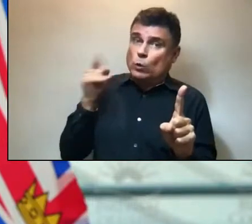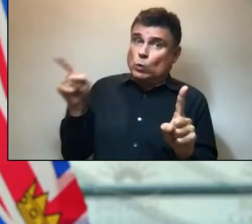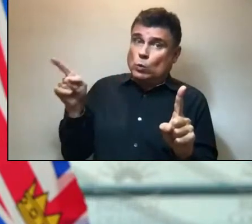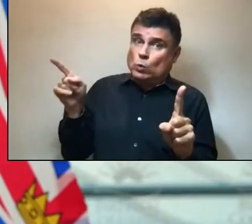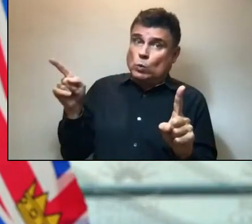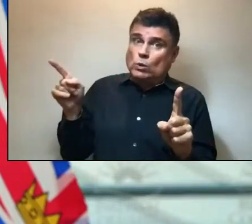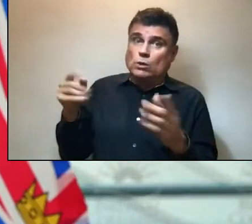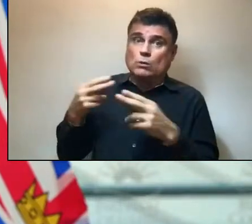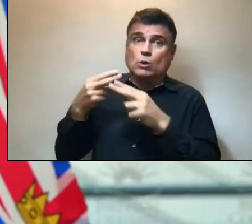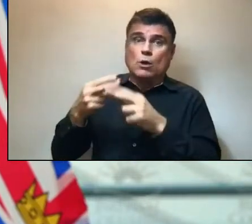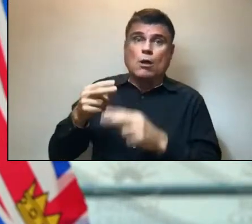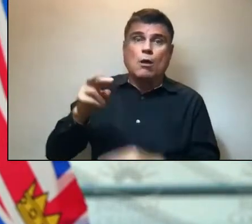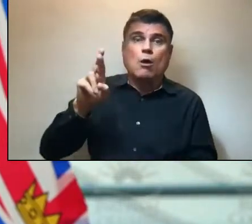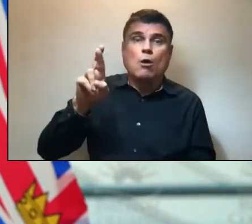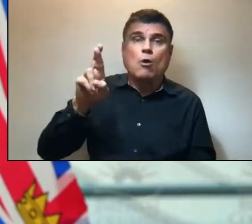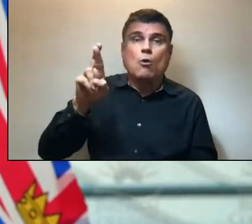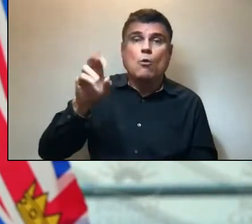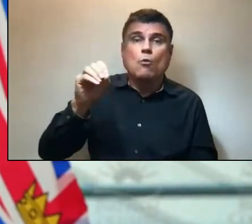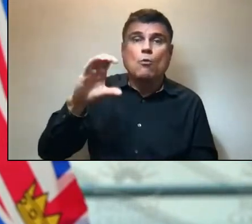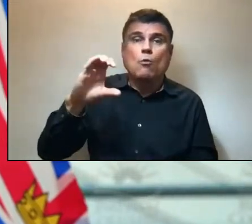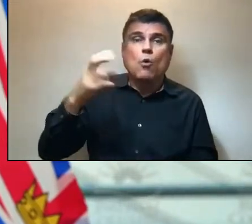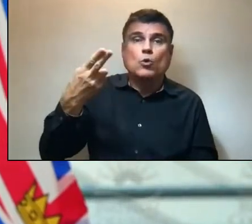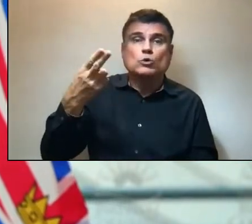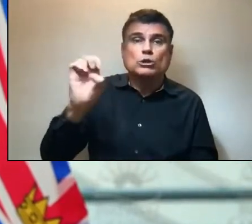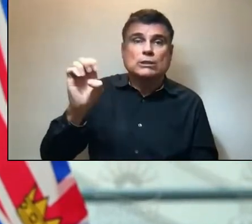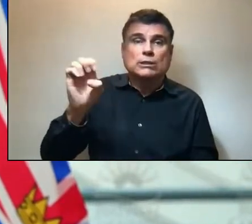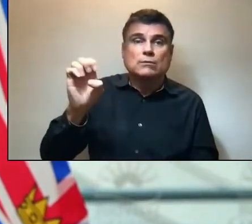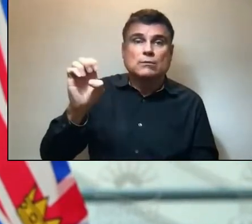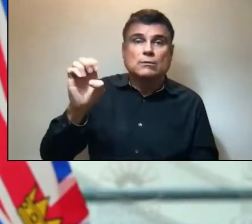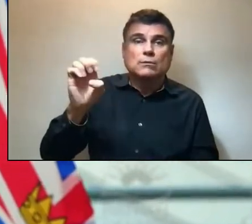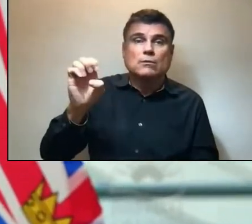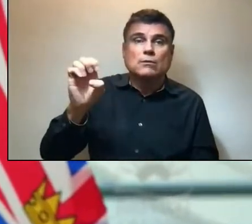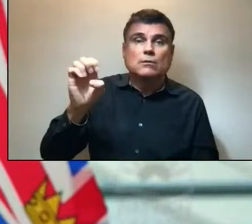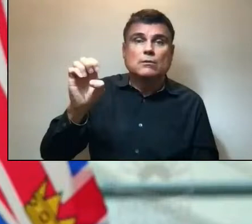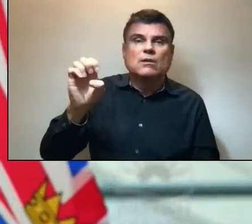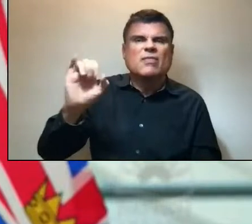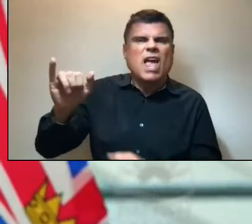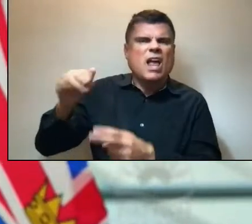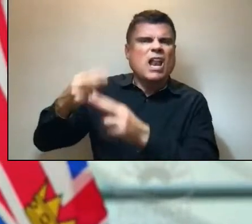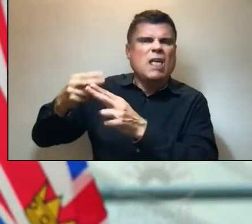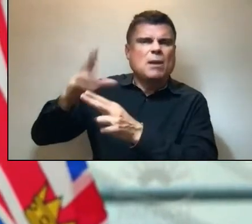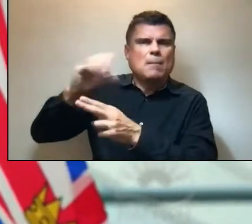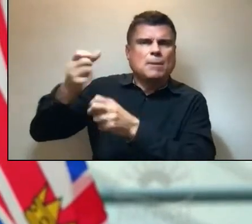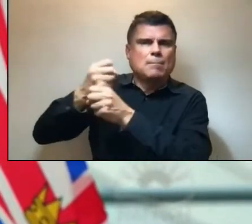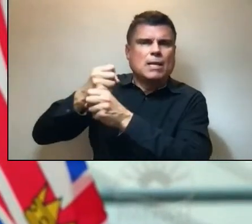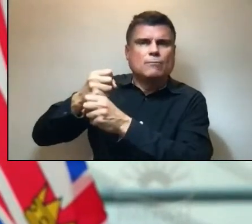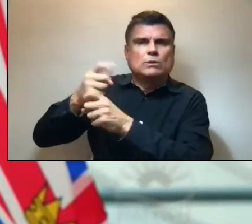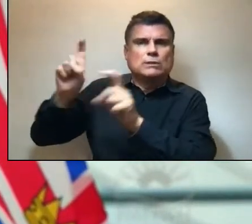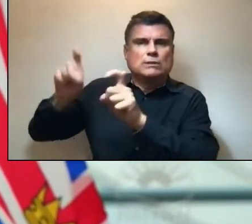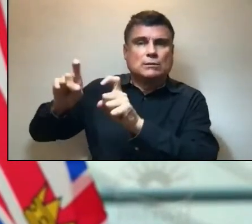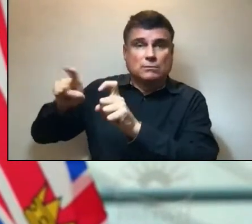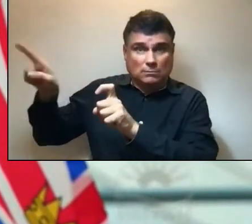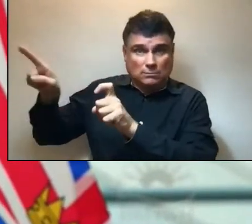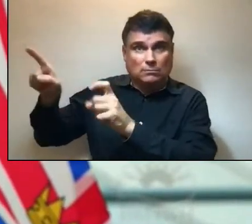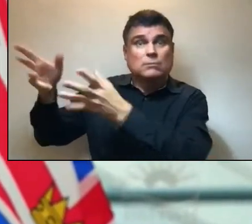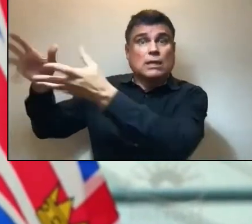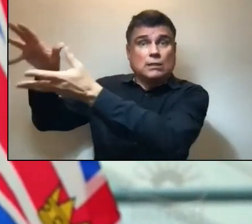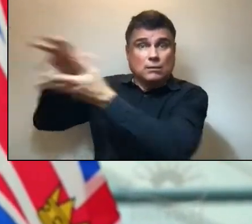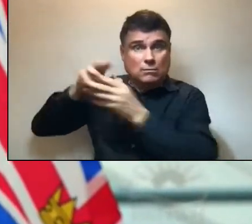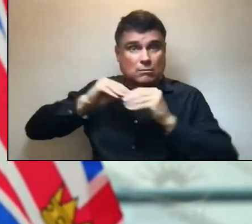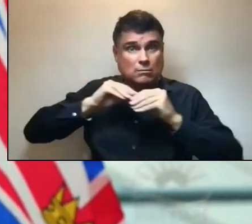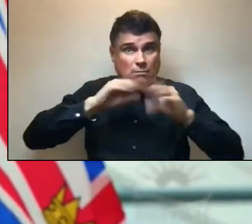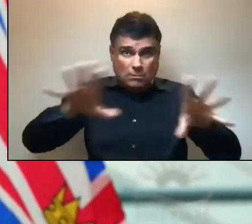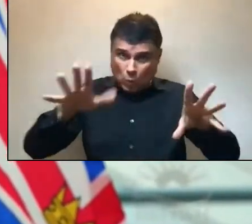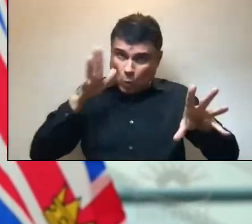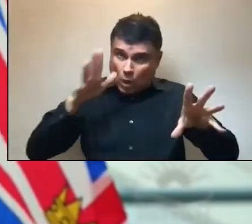tests from Ottawa by mid-January, you'd be distributing them in some way. So does that mean that BC would be providing them